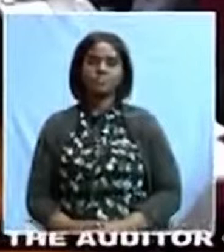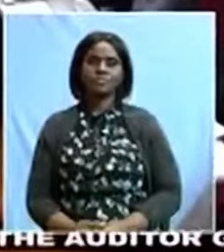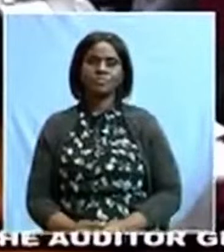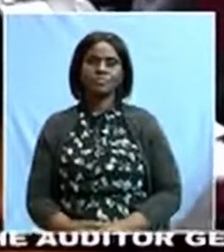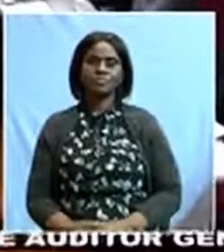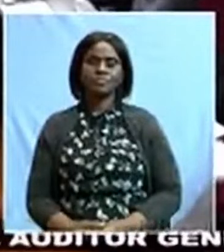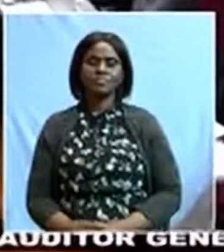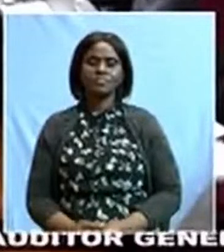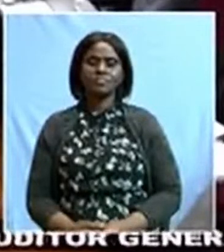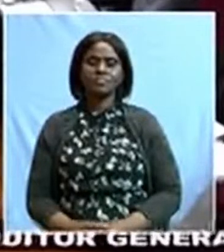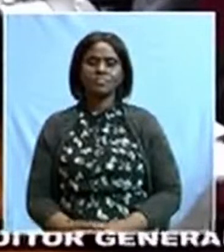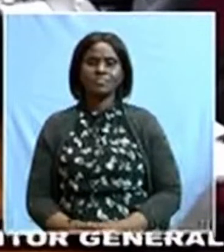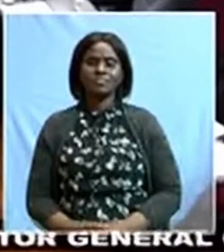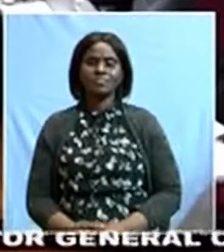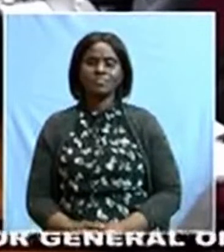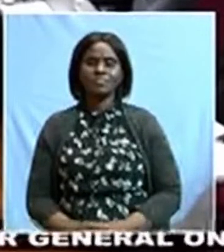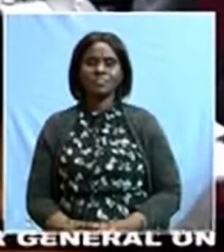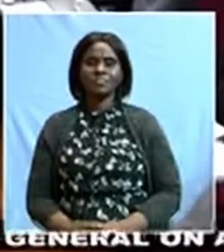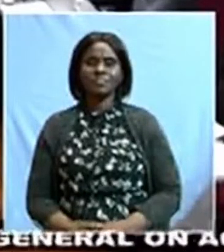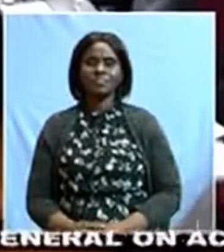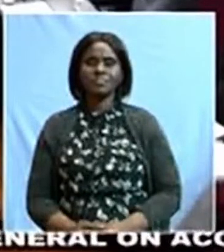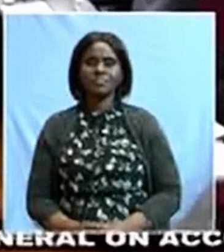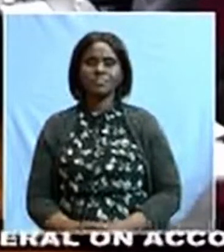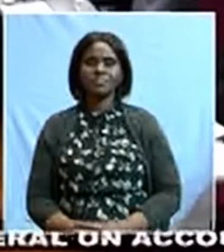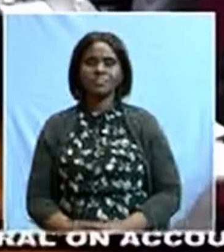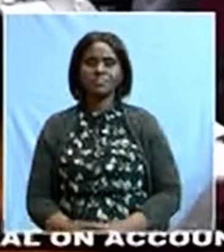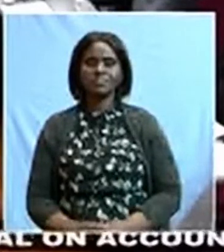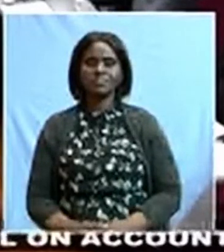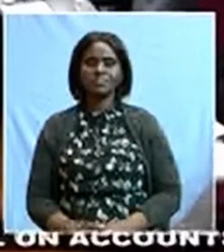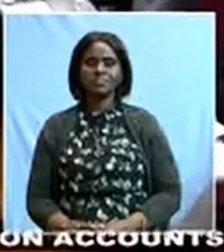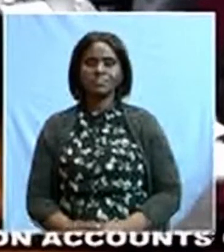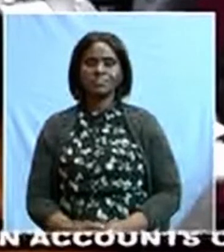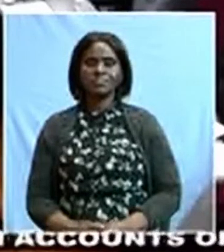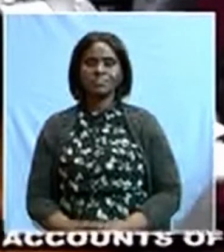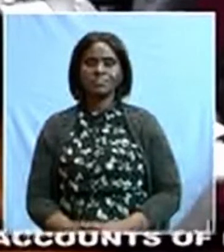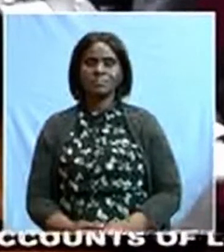Where is the substantive director planning?